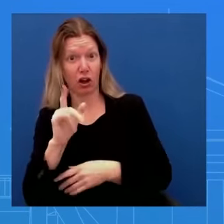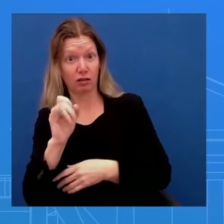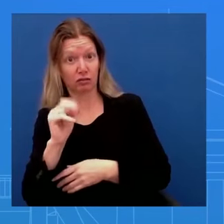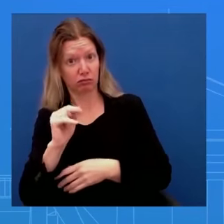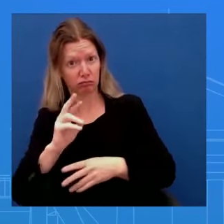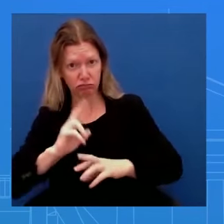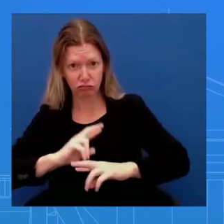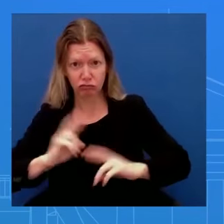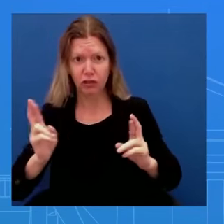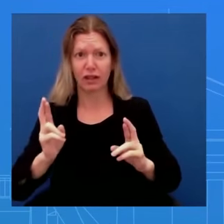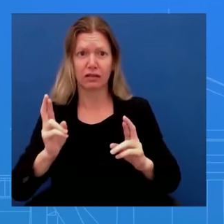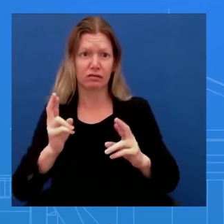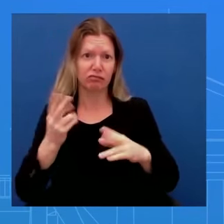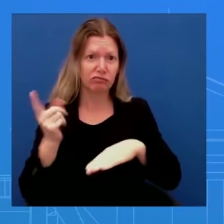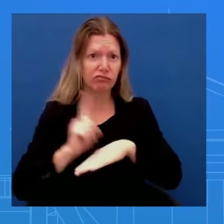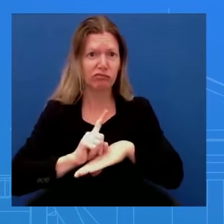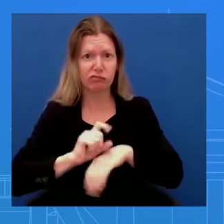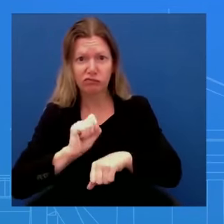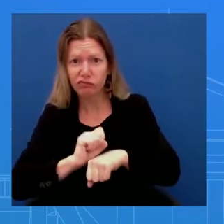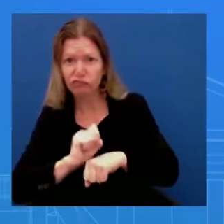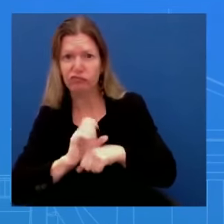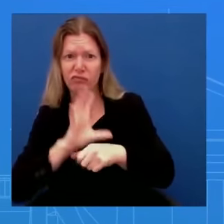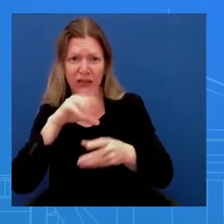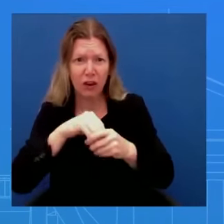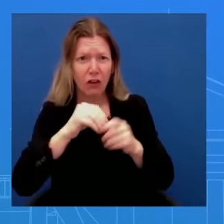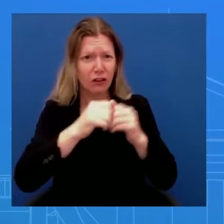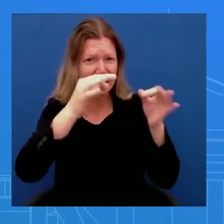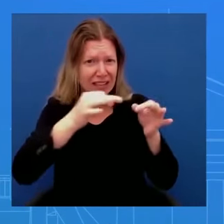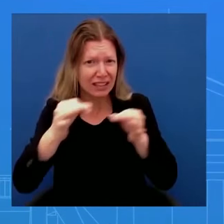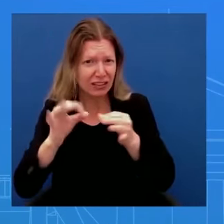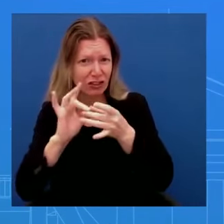decisions regarding possible action against the Houthis. Yes. Thank you.